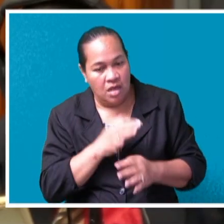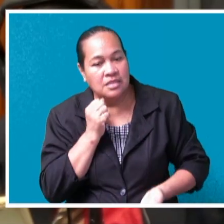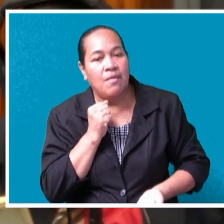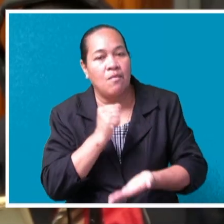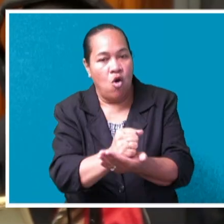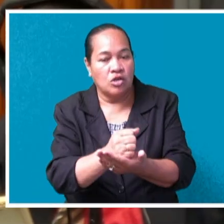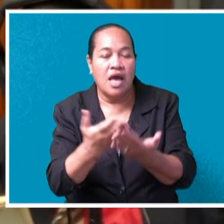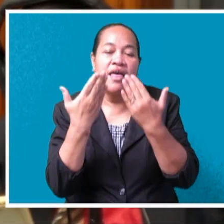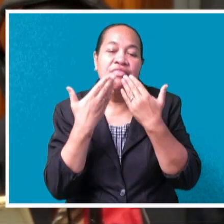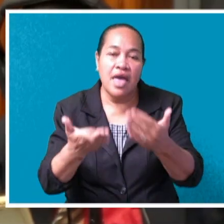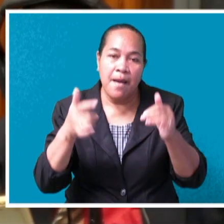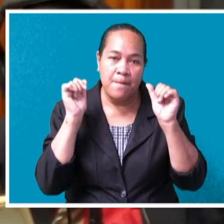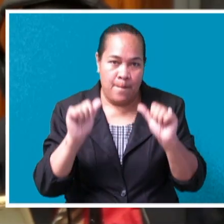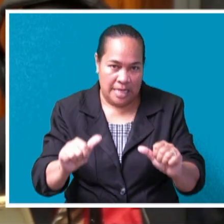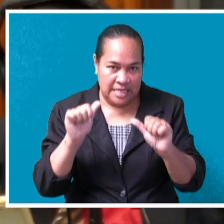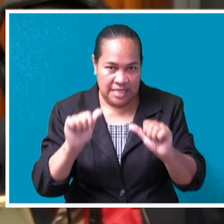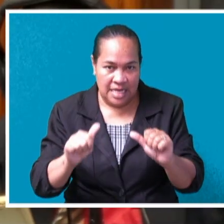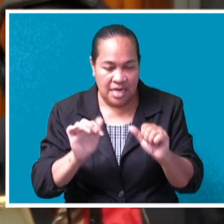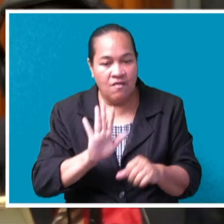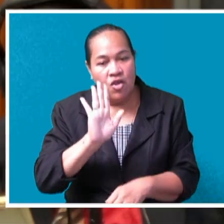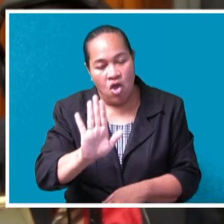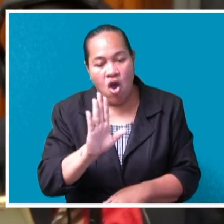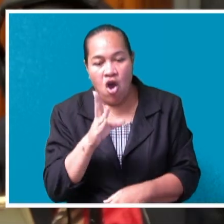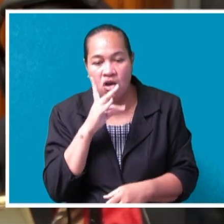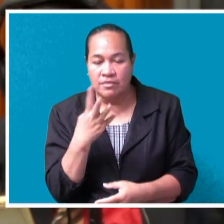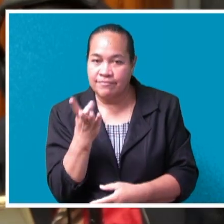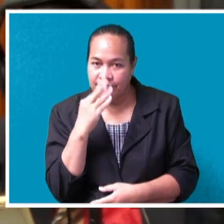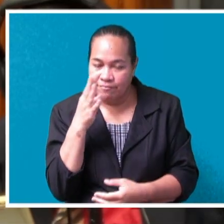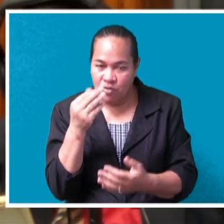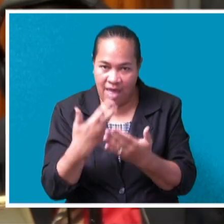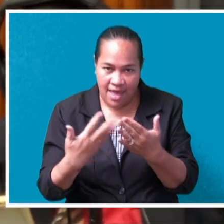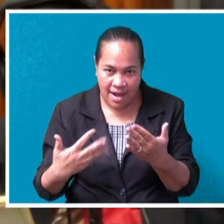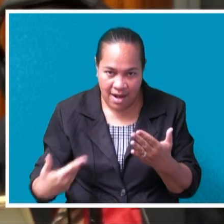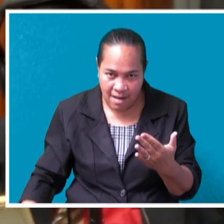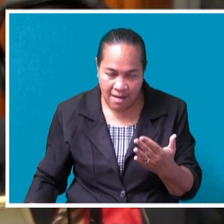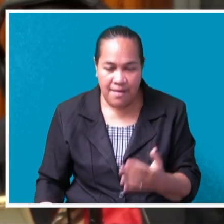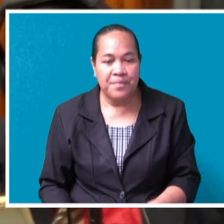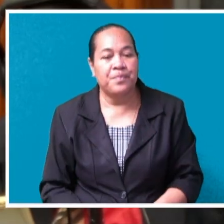Excellency, the President, for his most gracious address